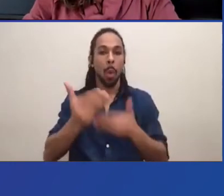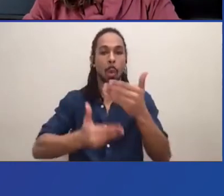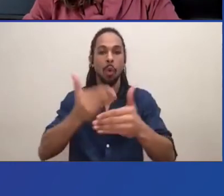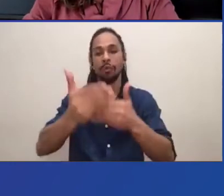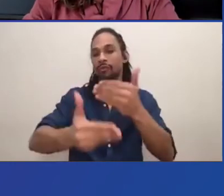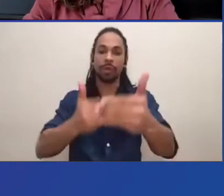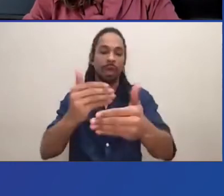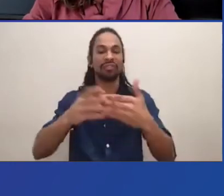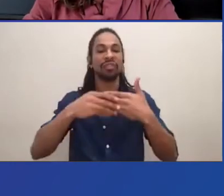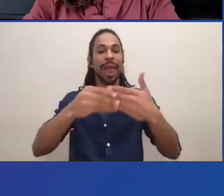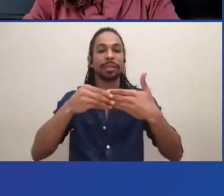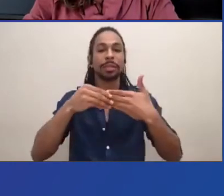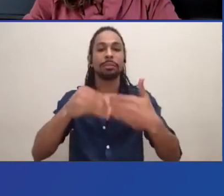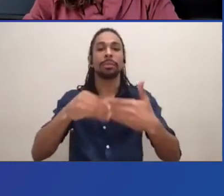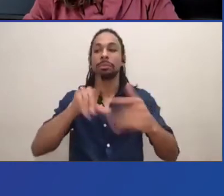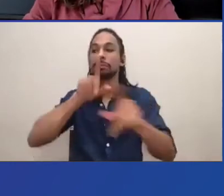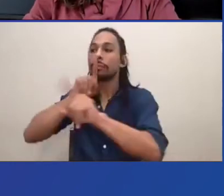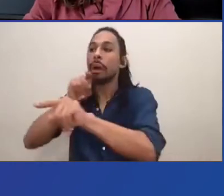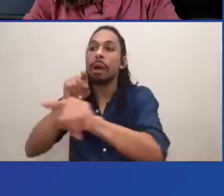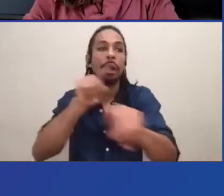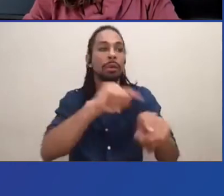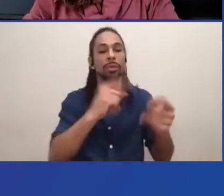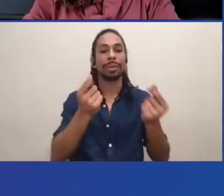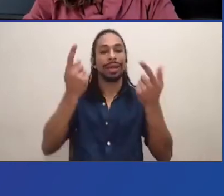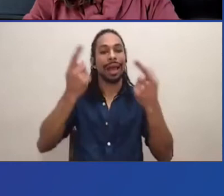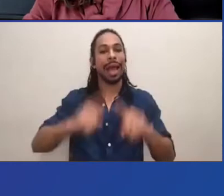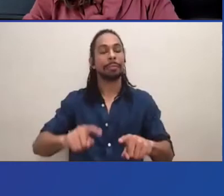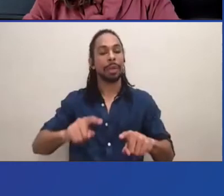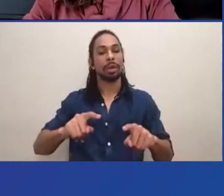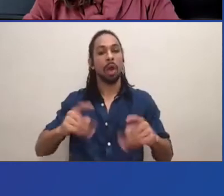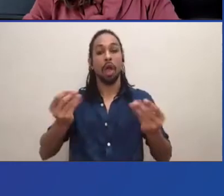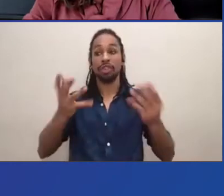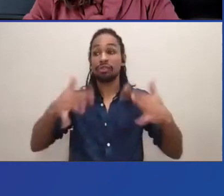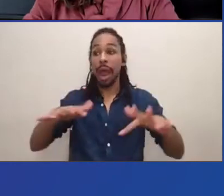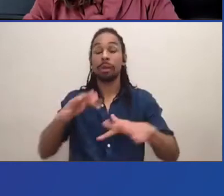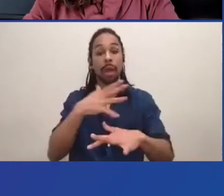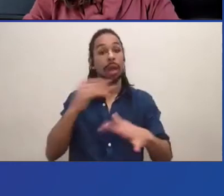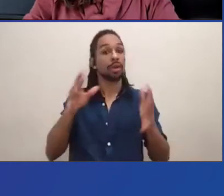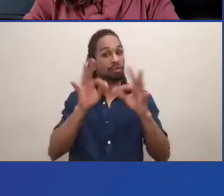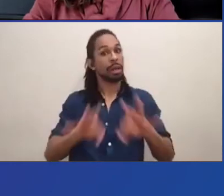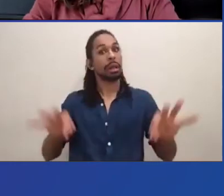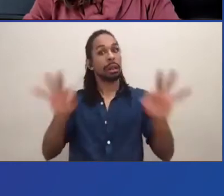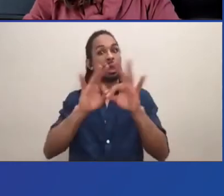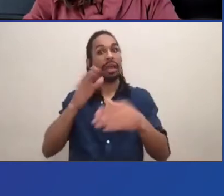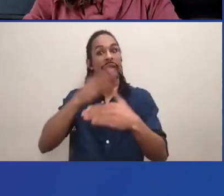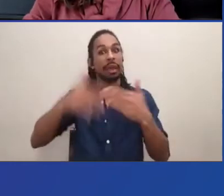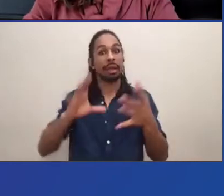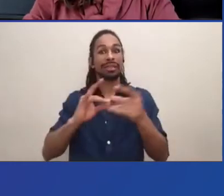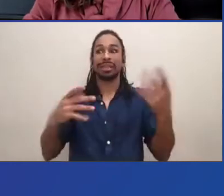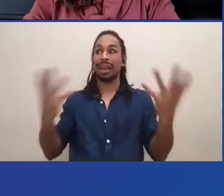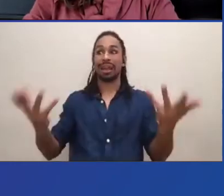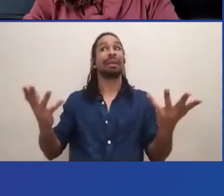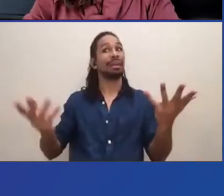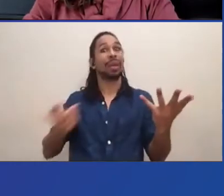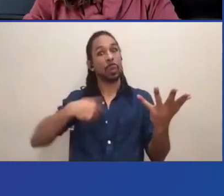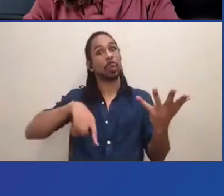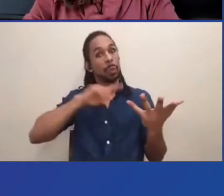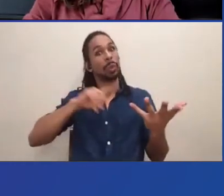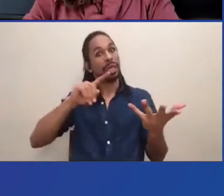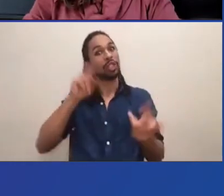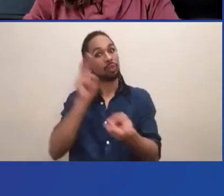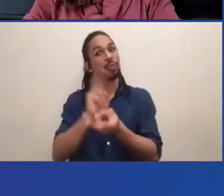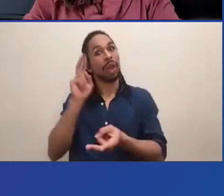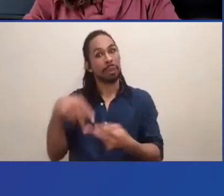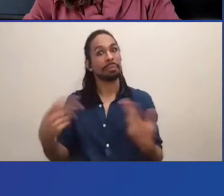flexible and respond to what's actually happening on the ground, and being critical at the end to say, hey, we screwed up, hey, we did this really well,